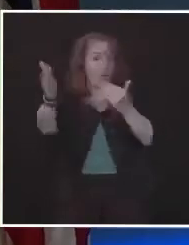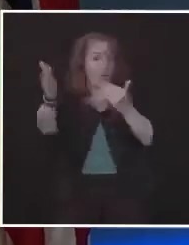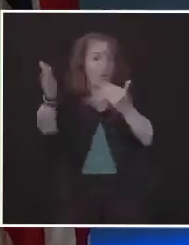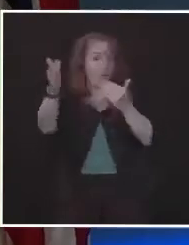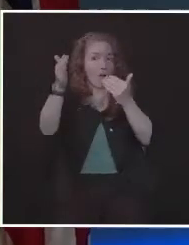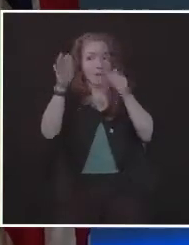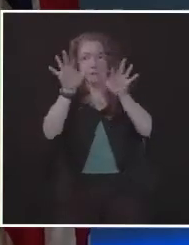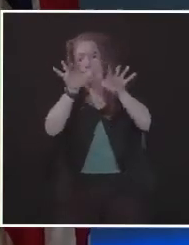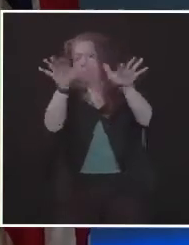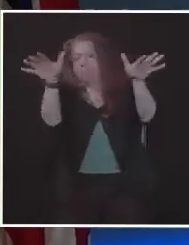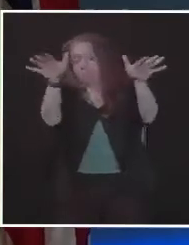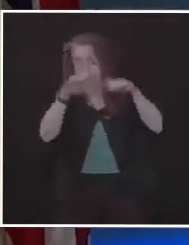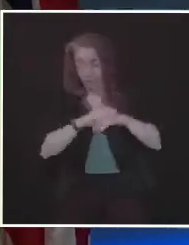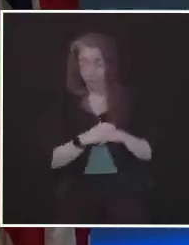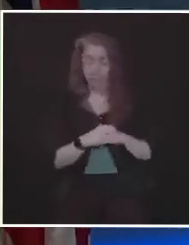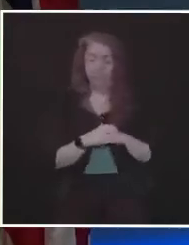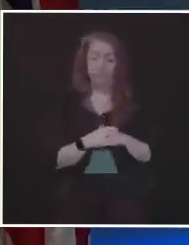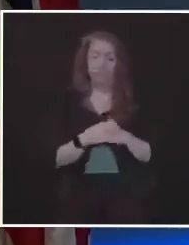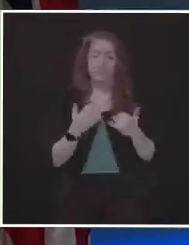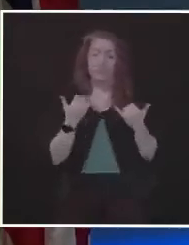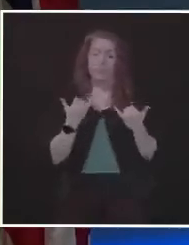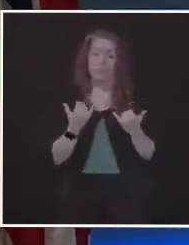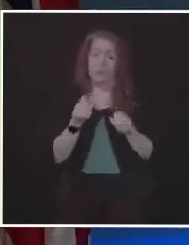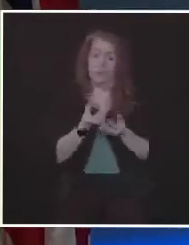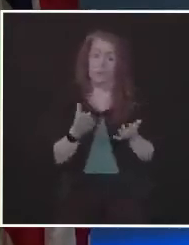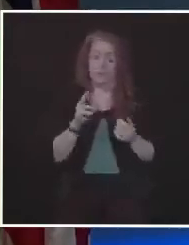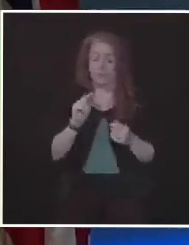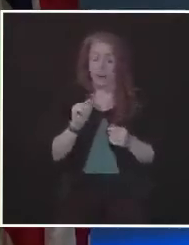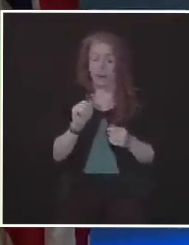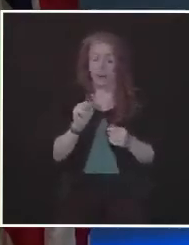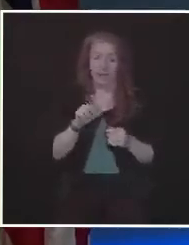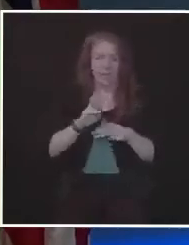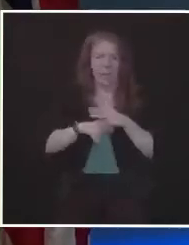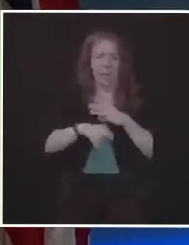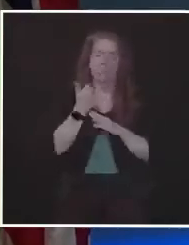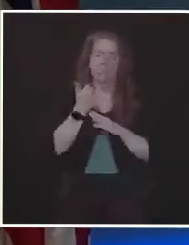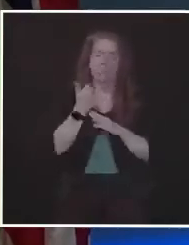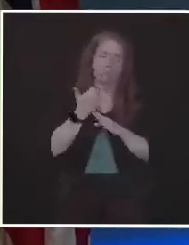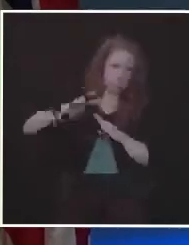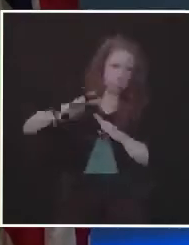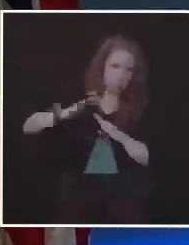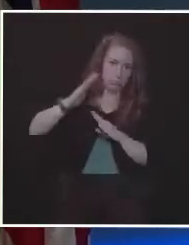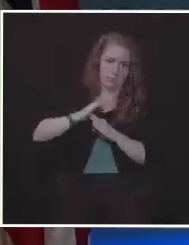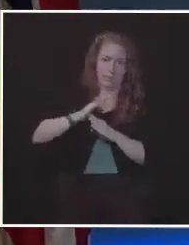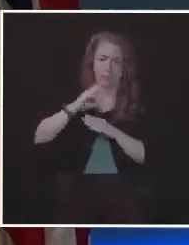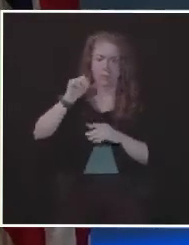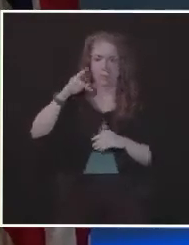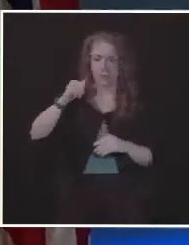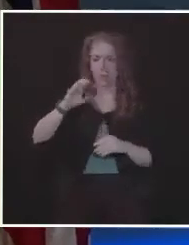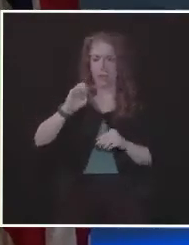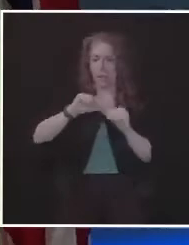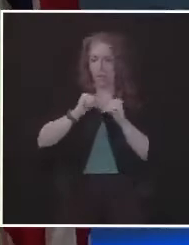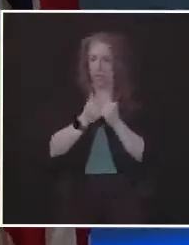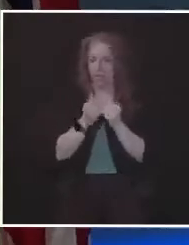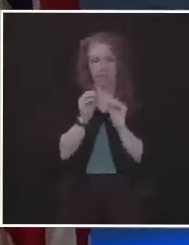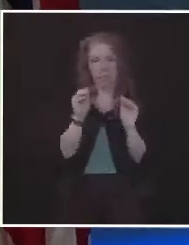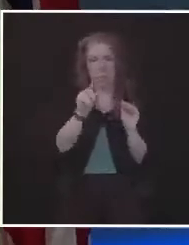Today, NASA is the world's premier space agency. There's no doubt about it. Let us strengthen